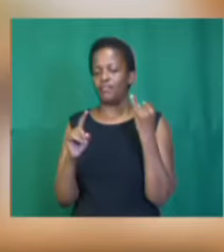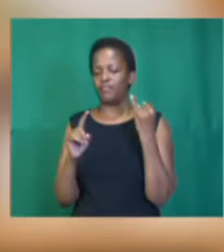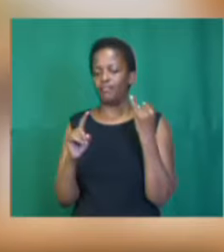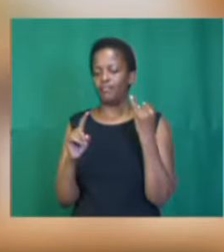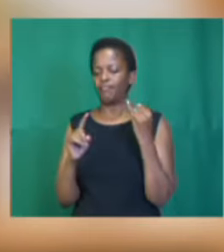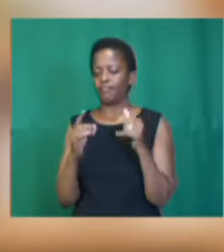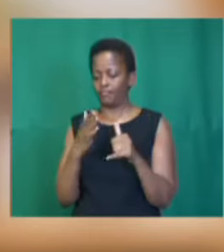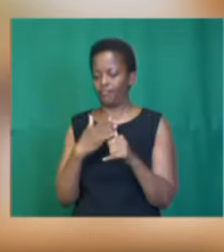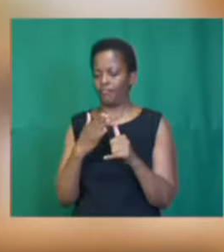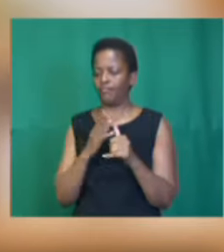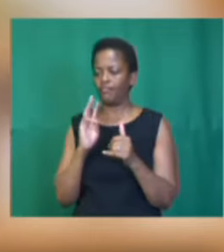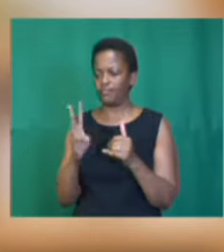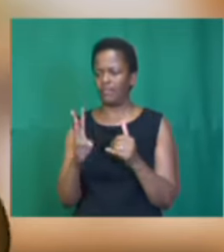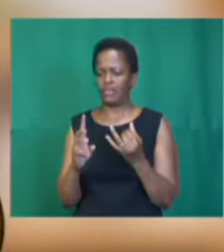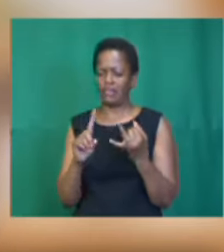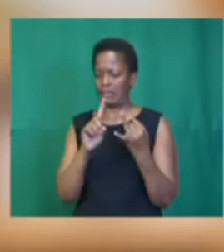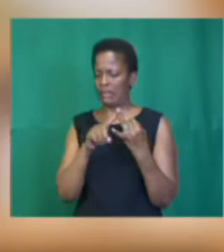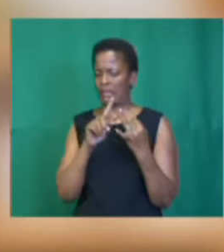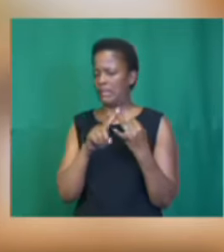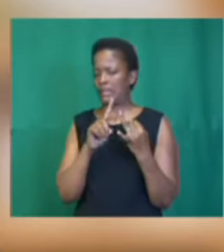like it is way